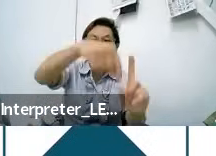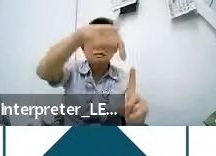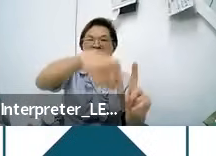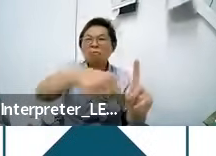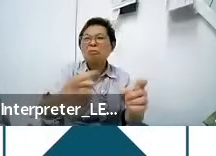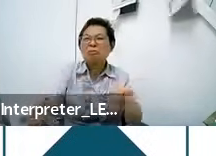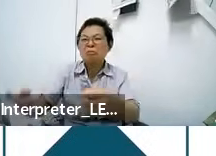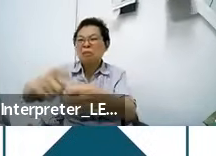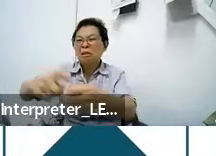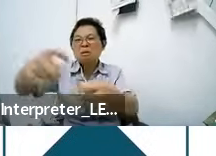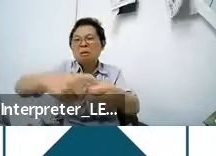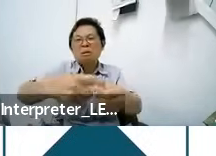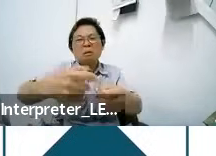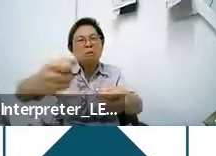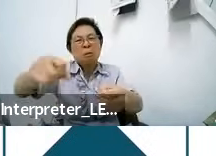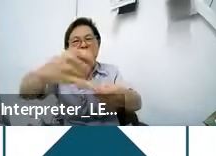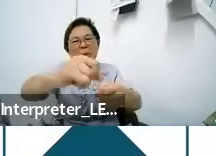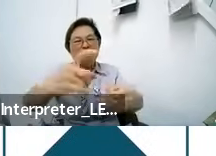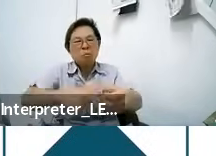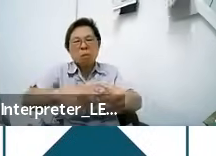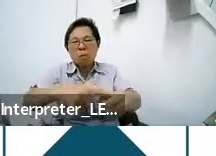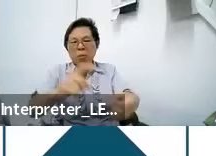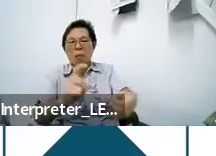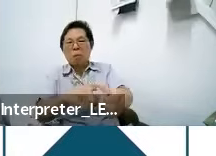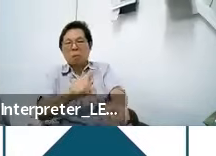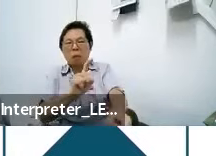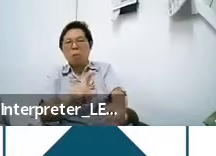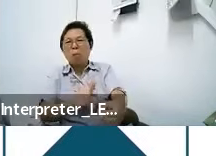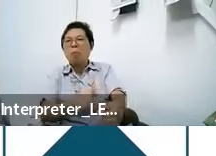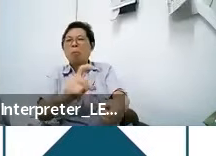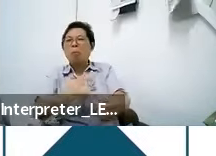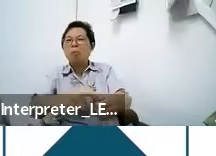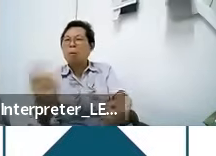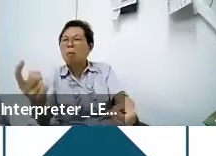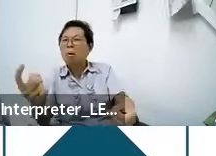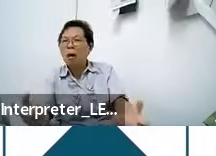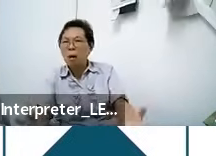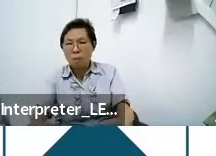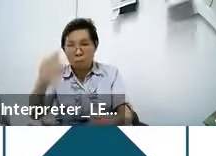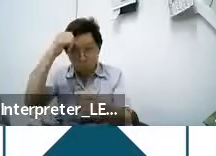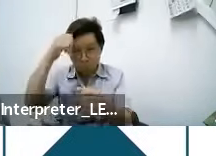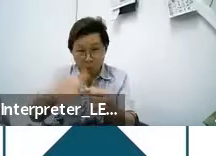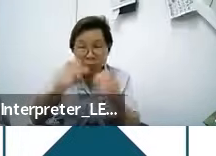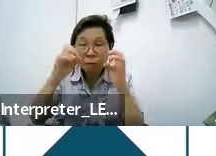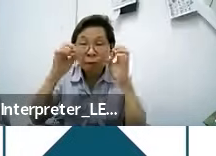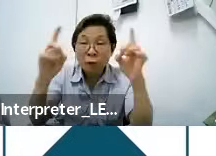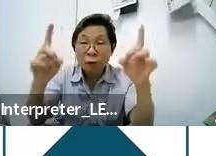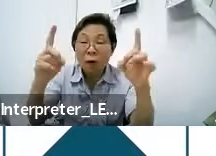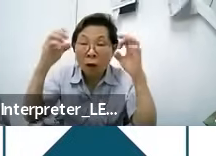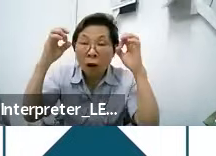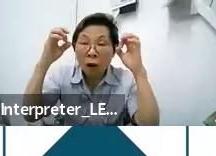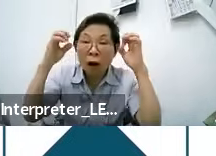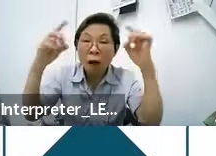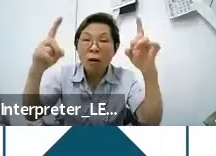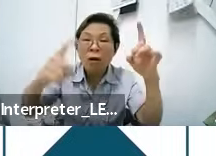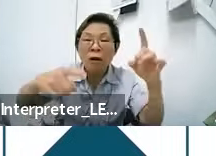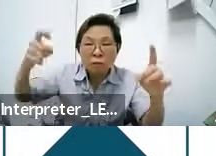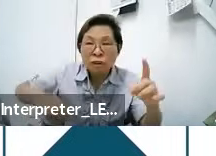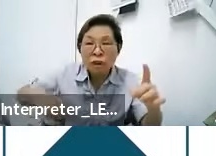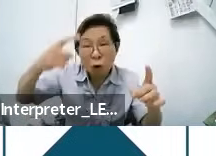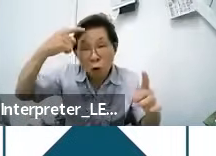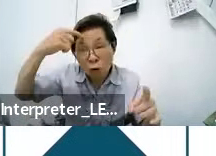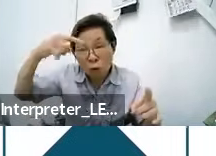linking together. So, but remember that education is the right for students with